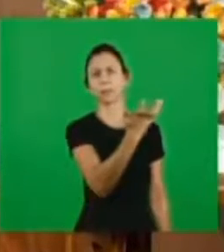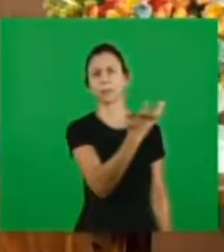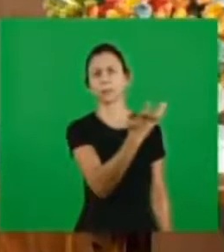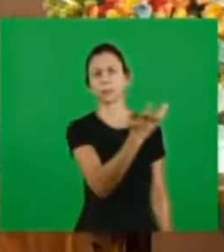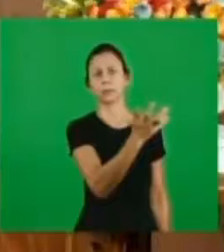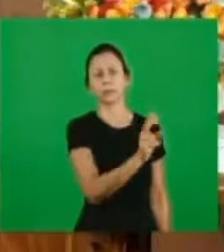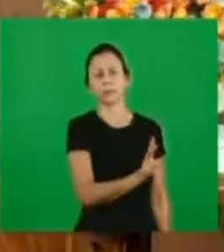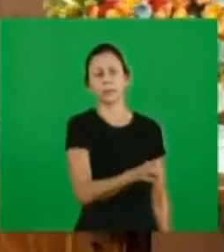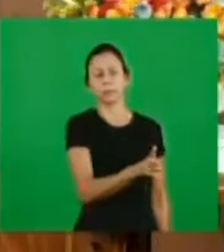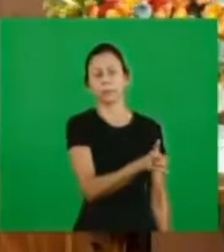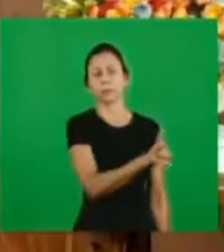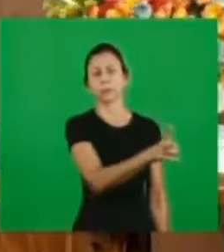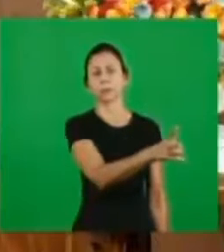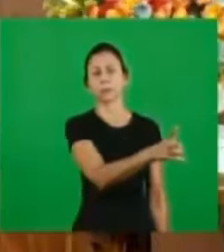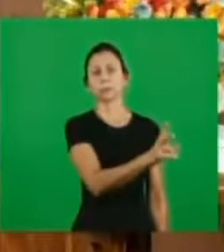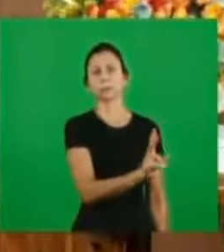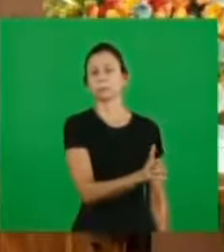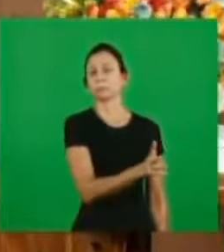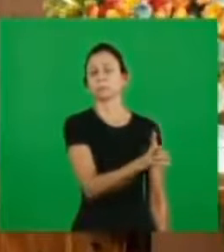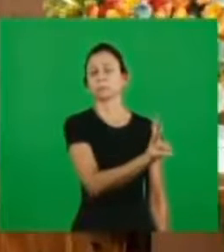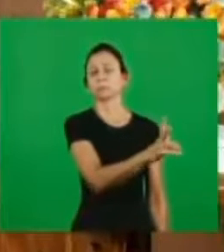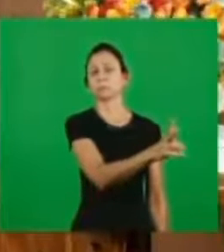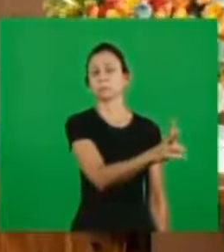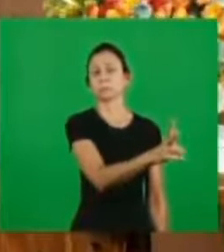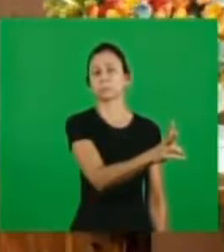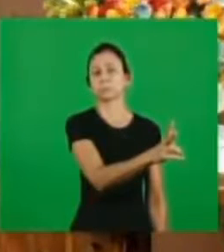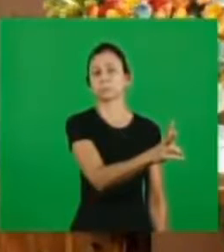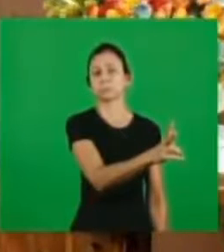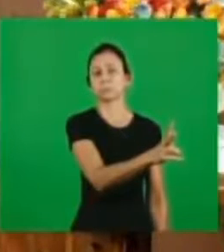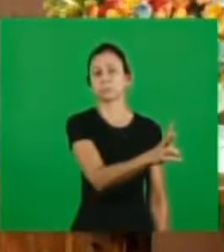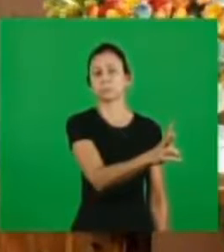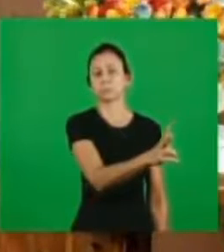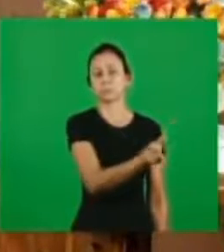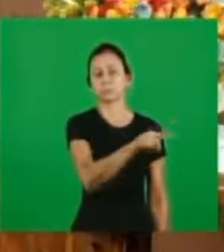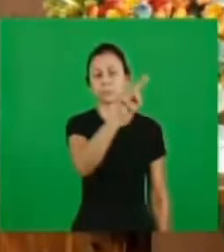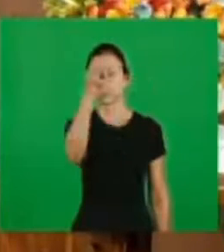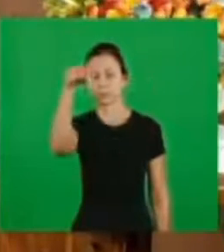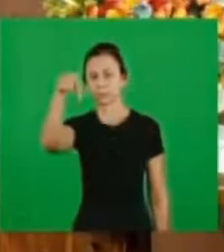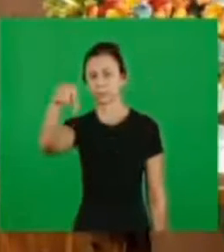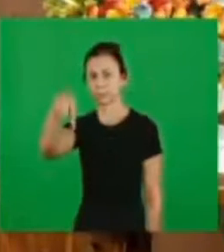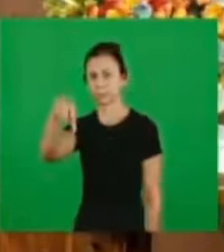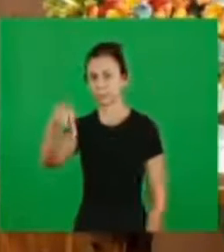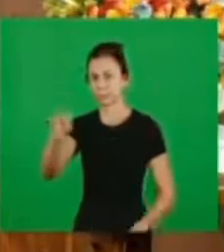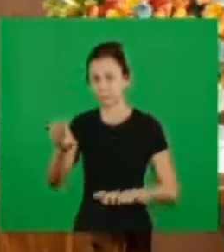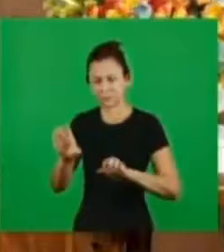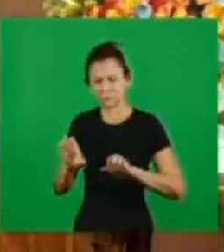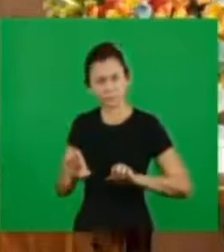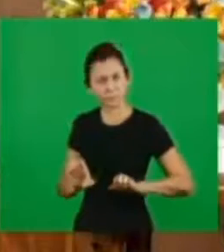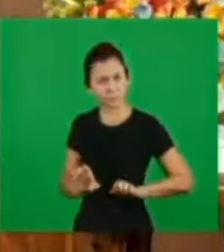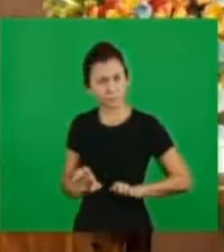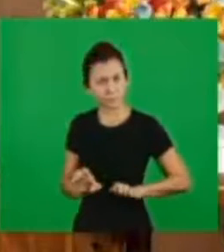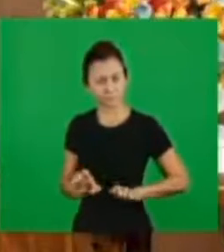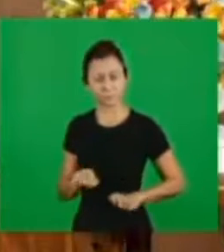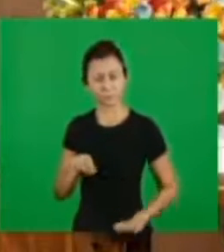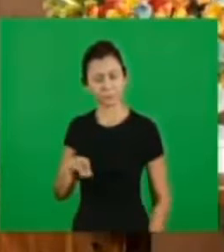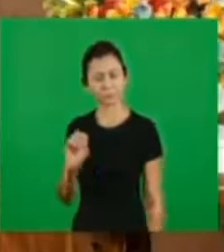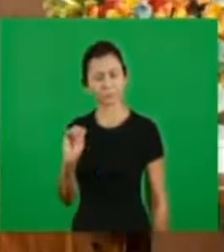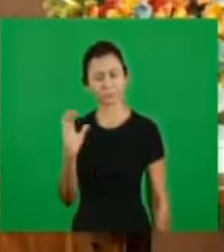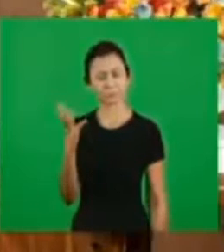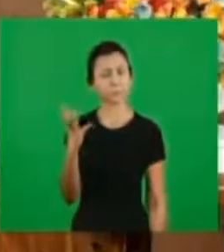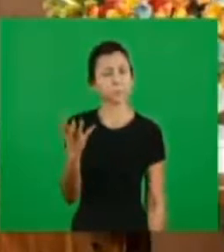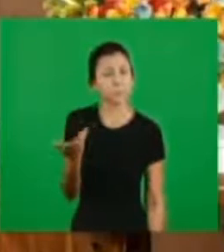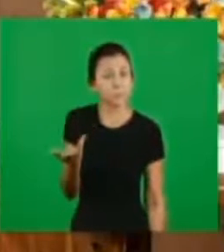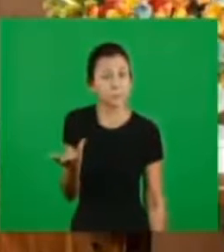the events, they continue happening here in Smyrna. And what happens